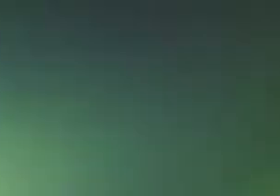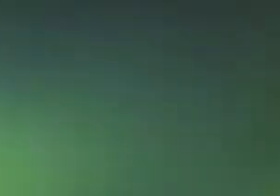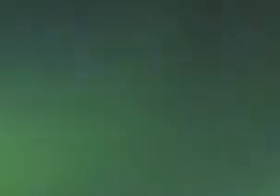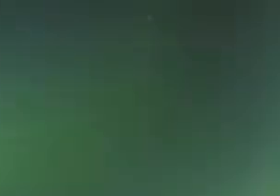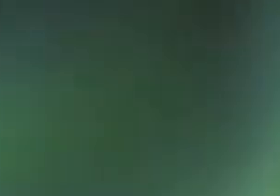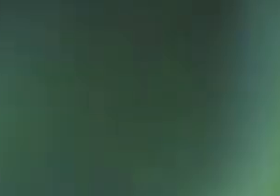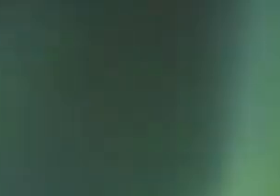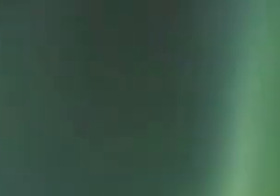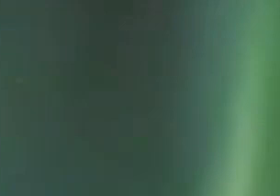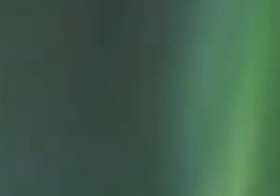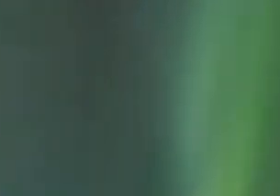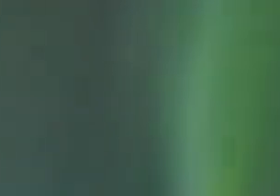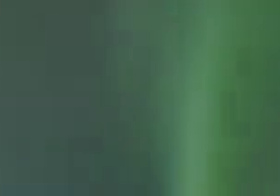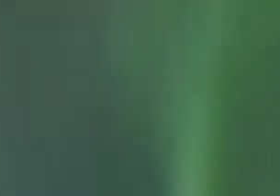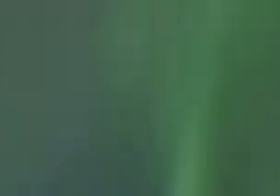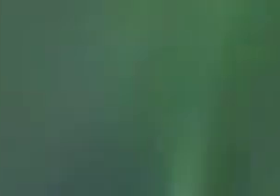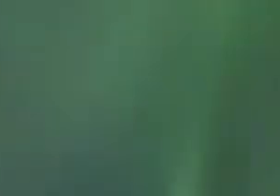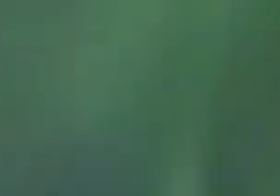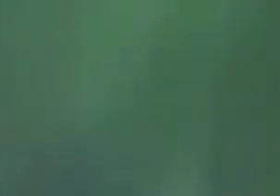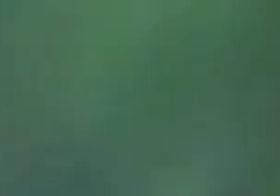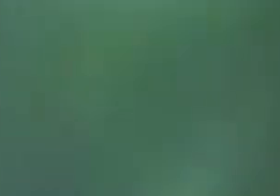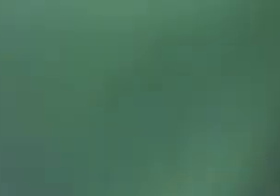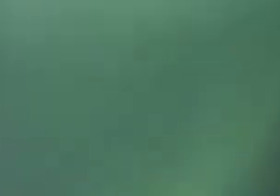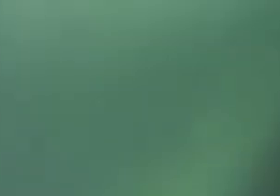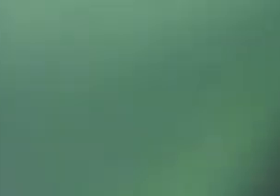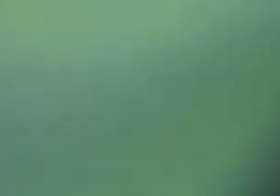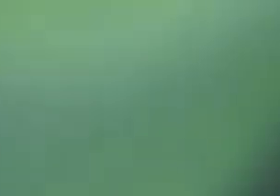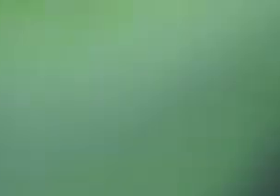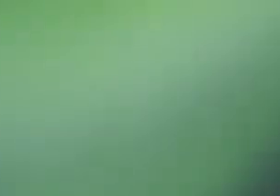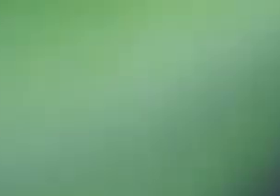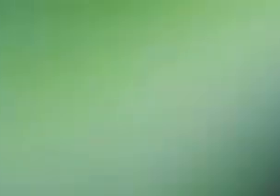of as they navigate or to start the enrollment process for next year.